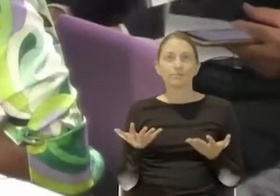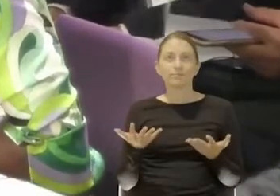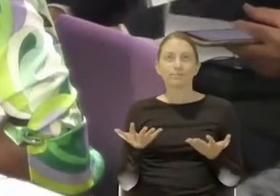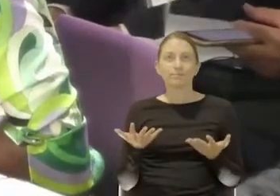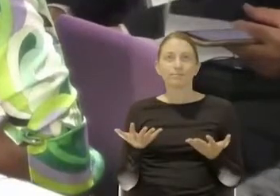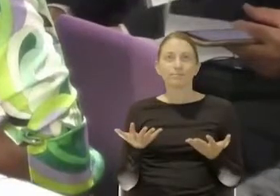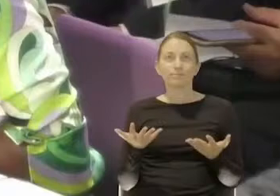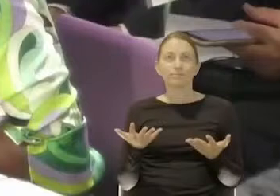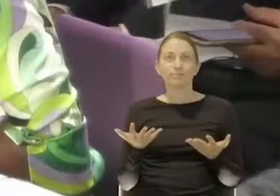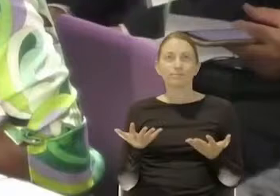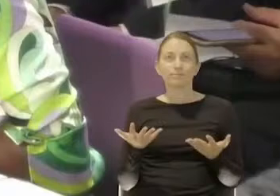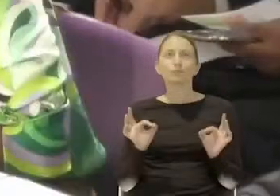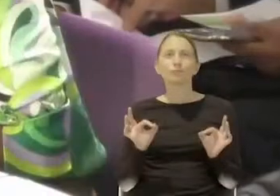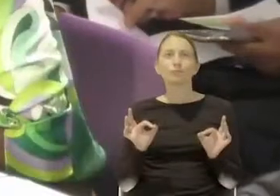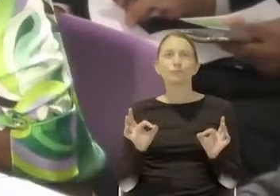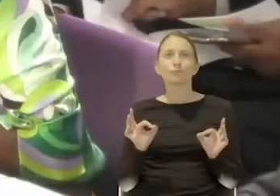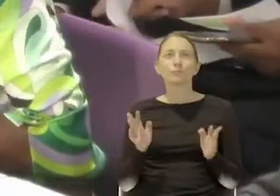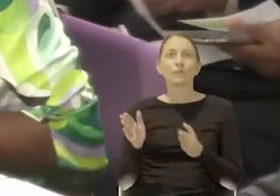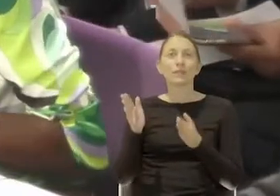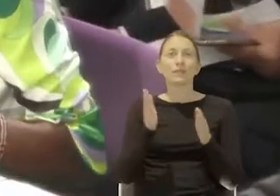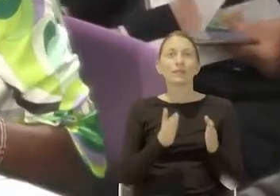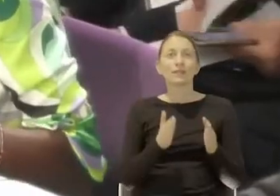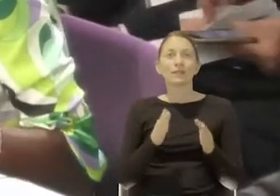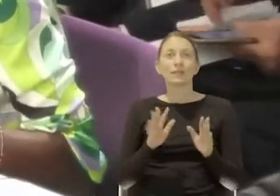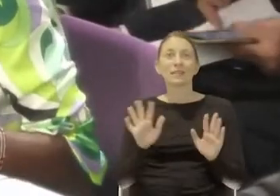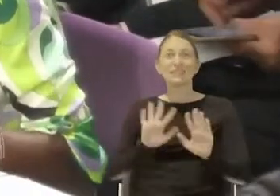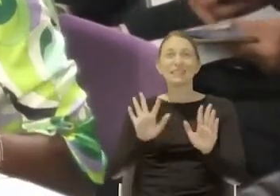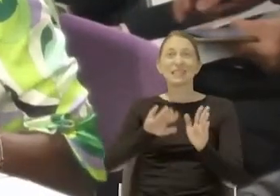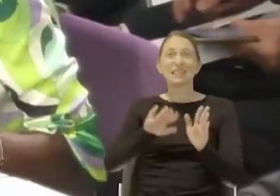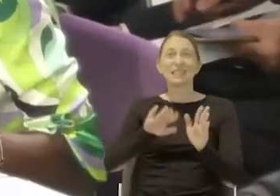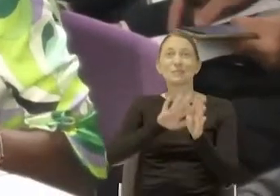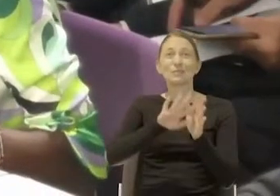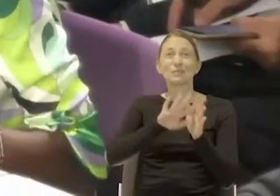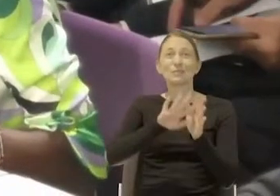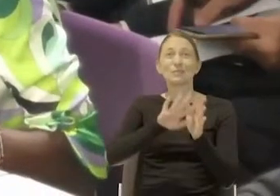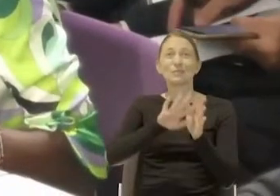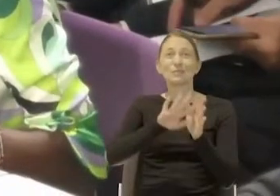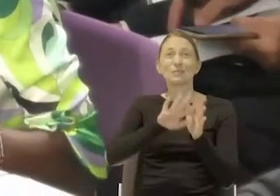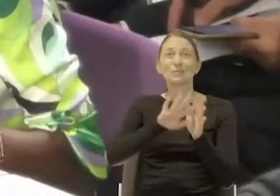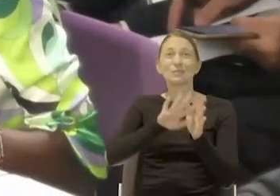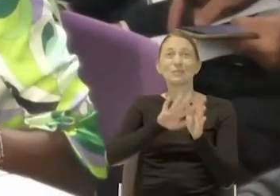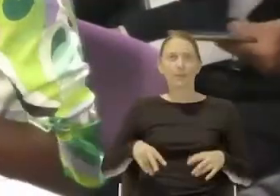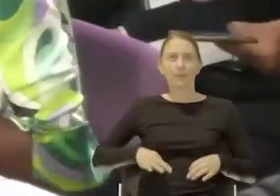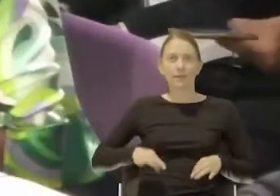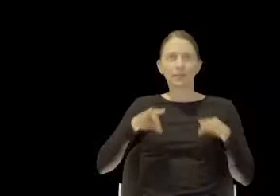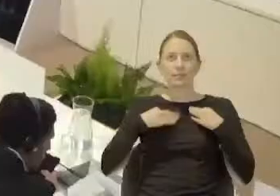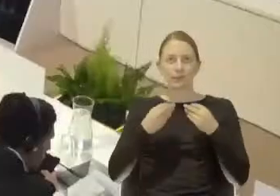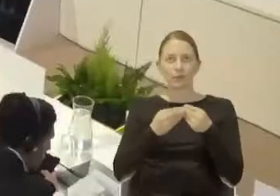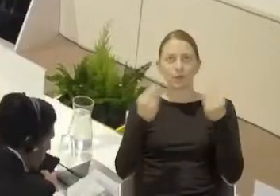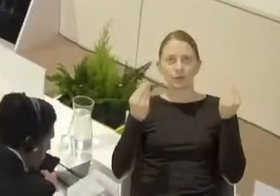of Argentina, the Minister of Territorial Development and Habitat.